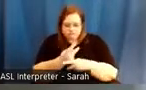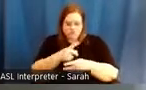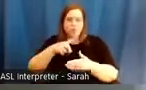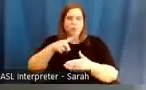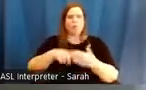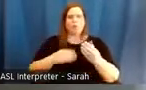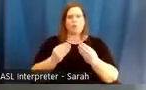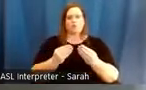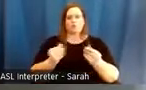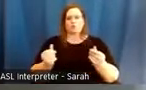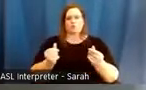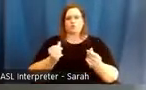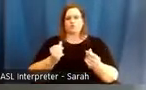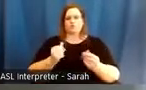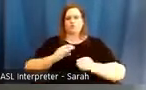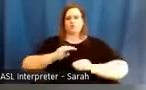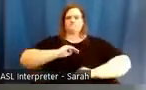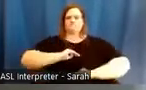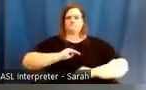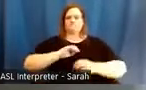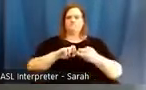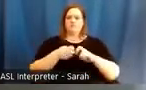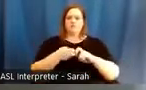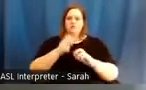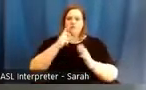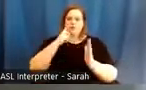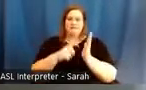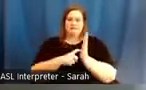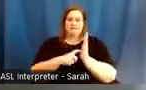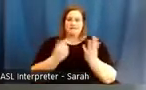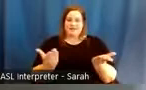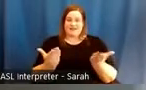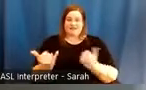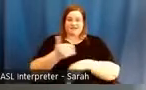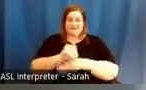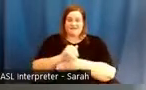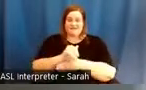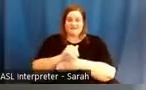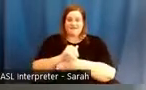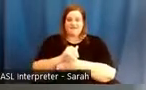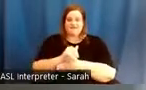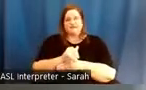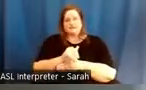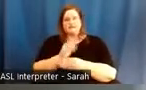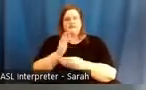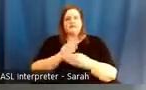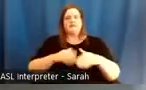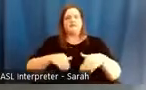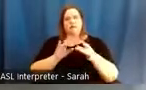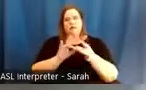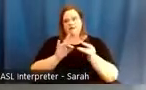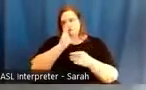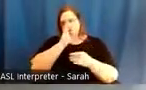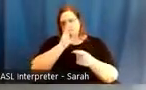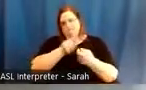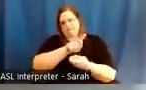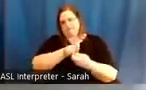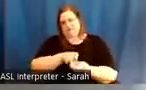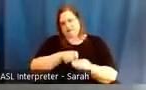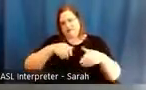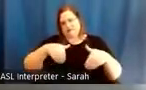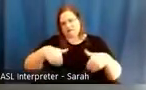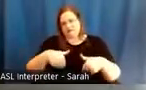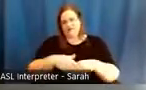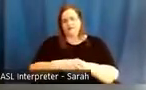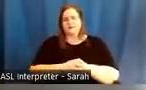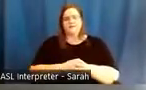the issues that have been identified here tonight and some that probably haven't been mentioned specifically. Really